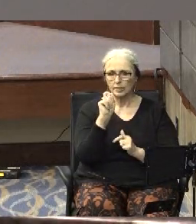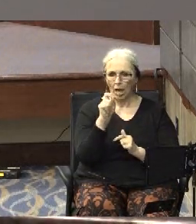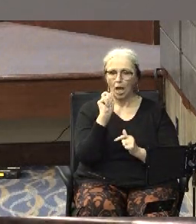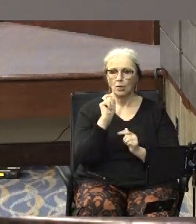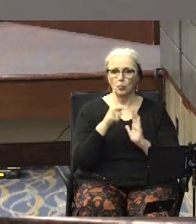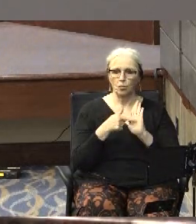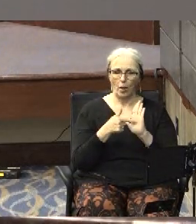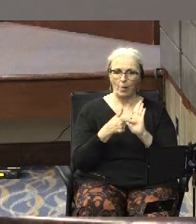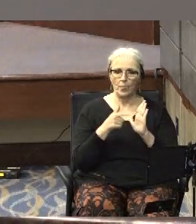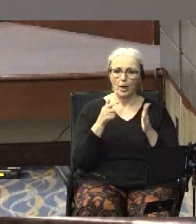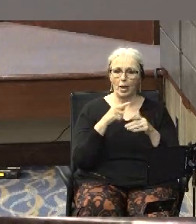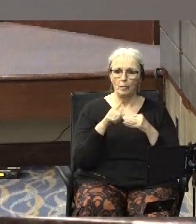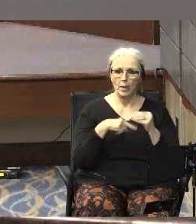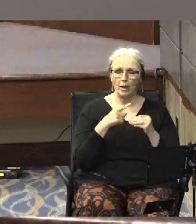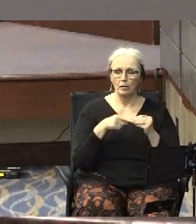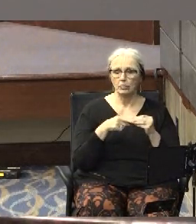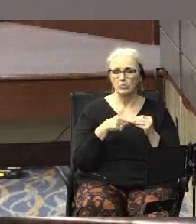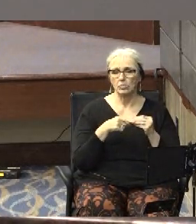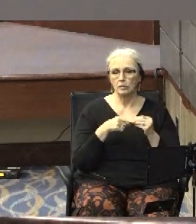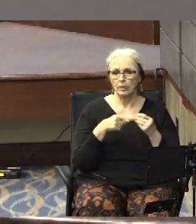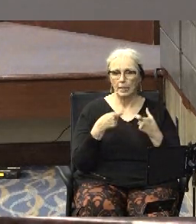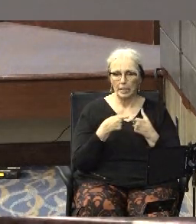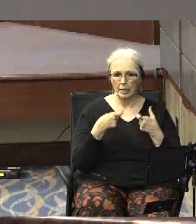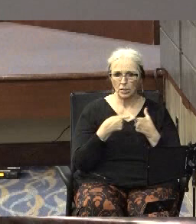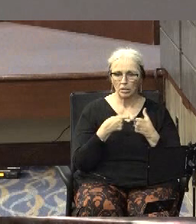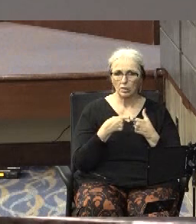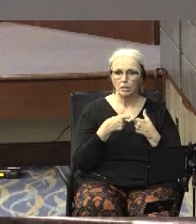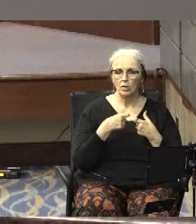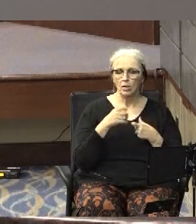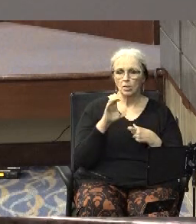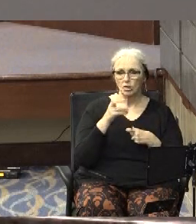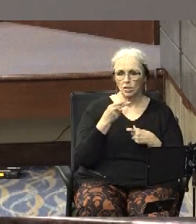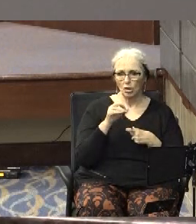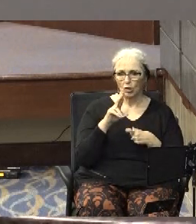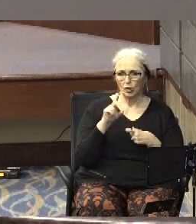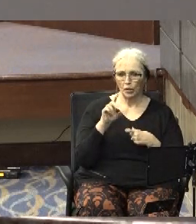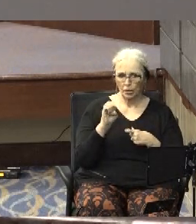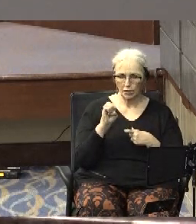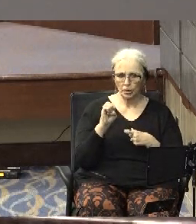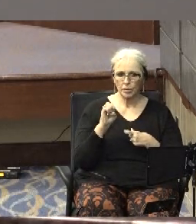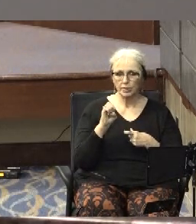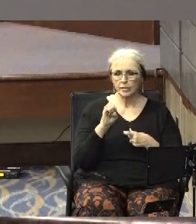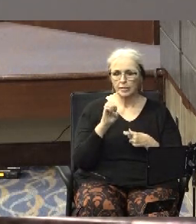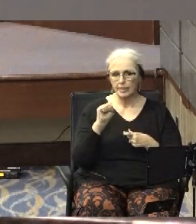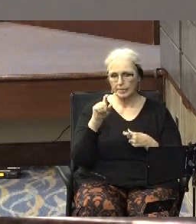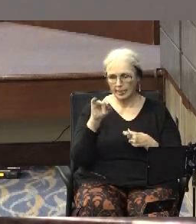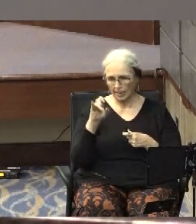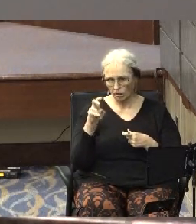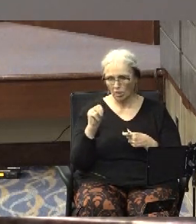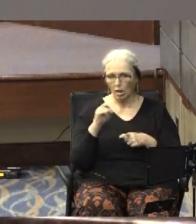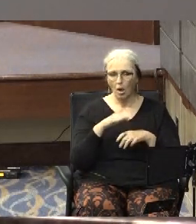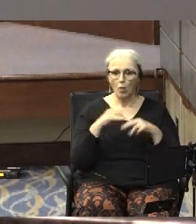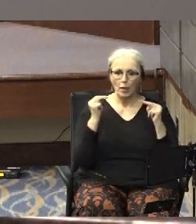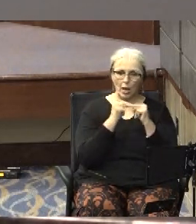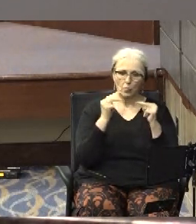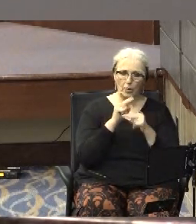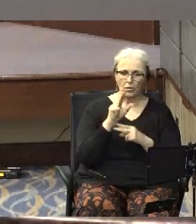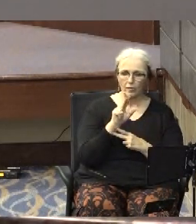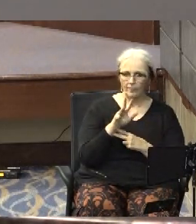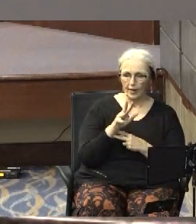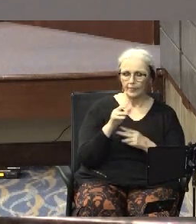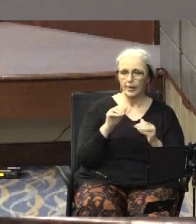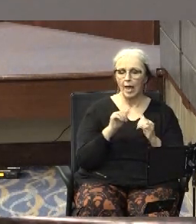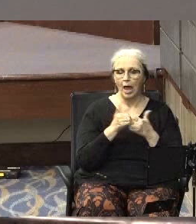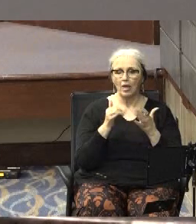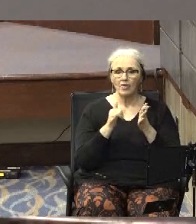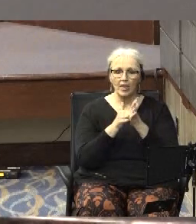representative about the electric charging stations that will be in place along I-35 and how that